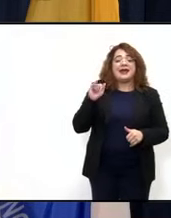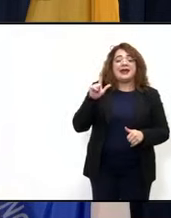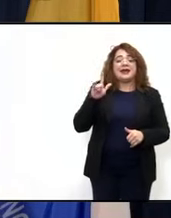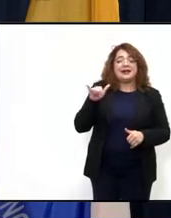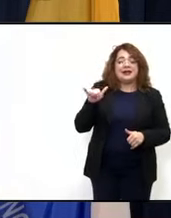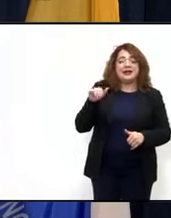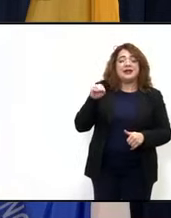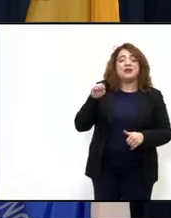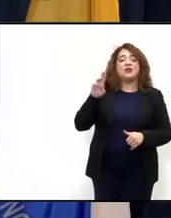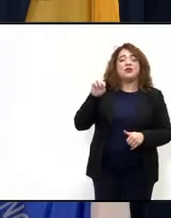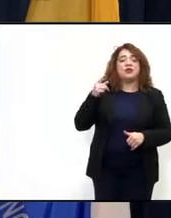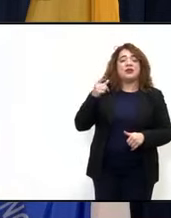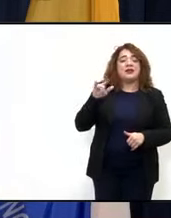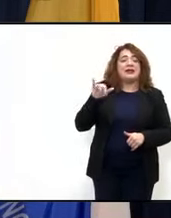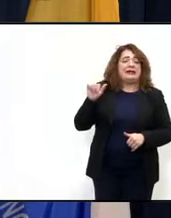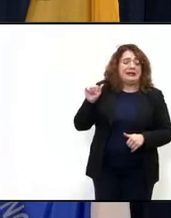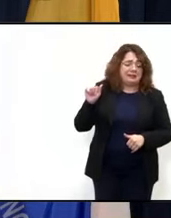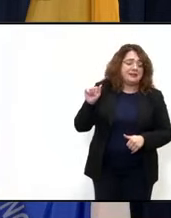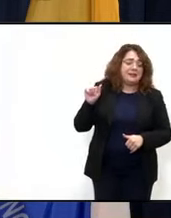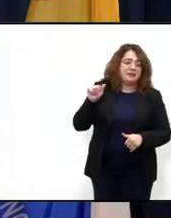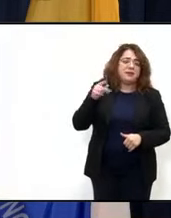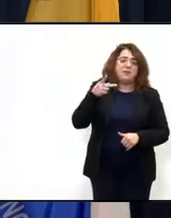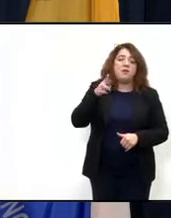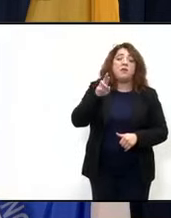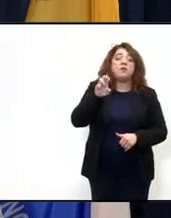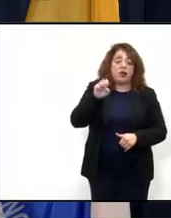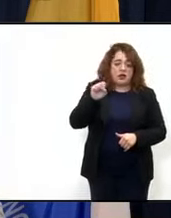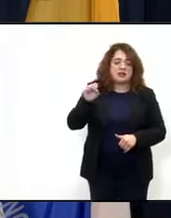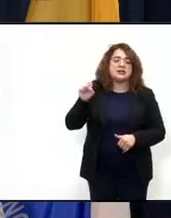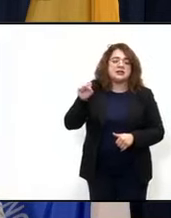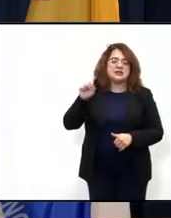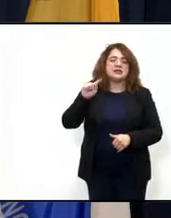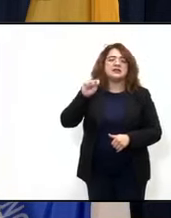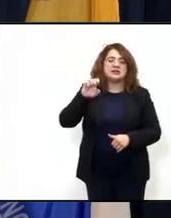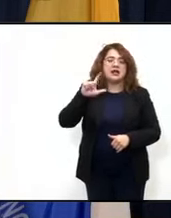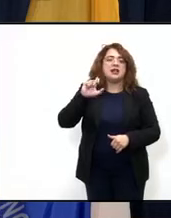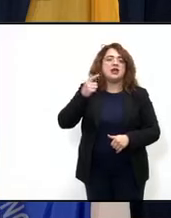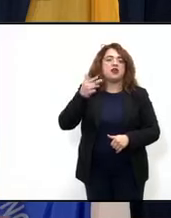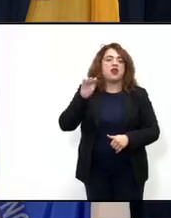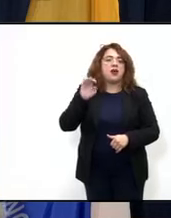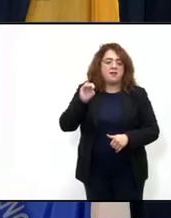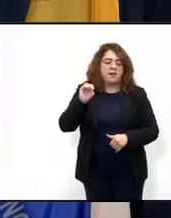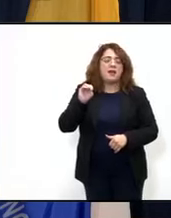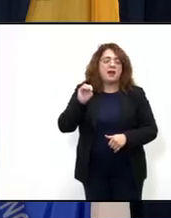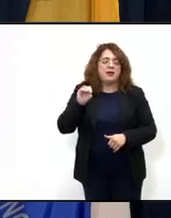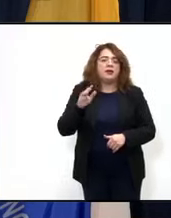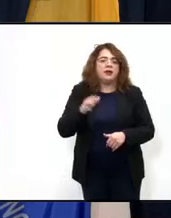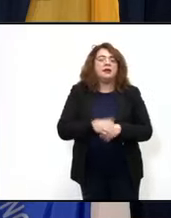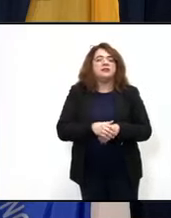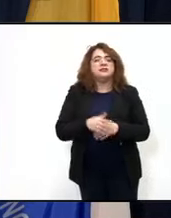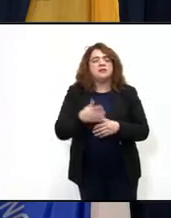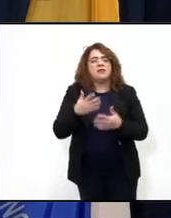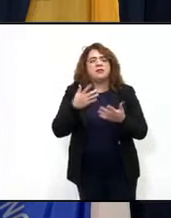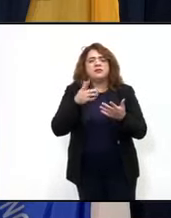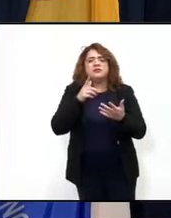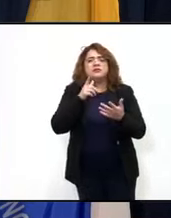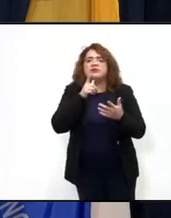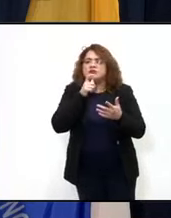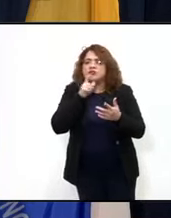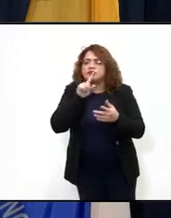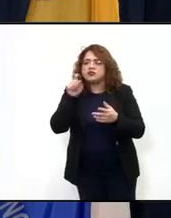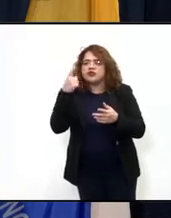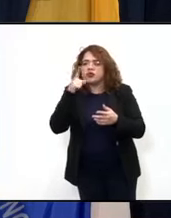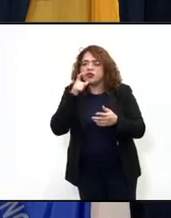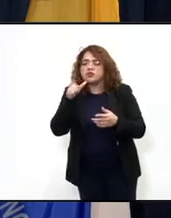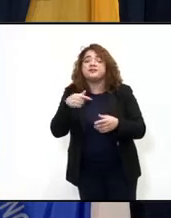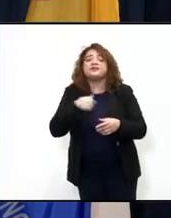the Press Telegram. Haley, please let us know, unmute yourself and let us know to whom you're directing your question. Hi, my